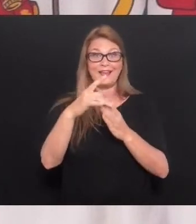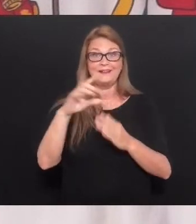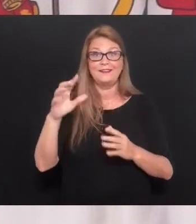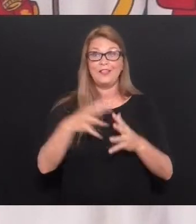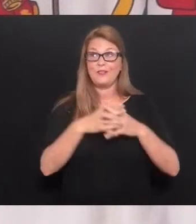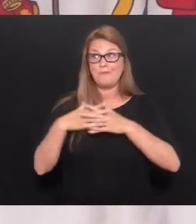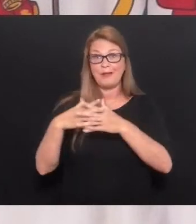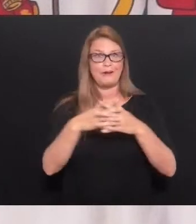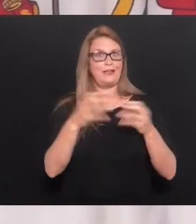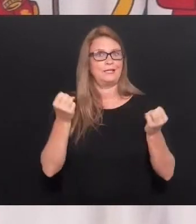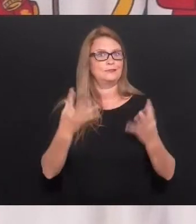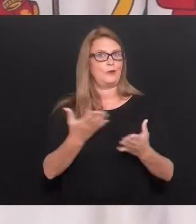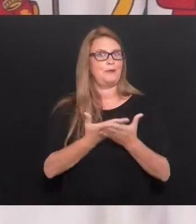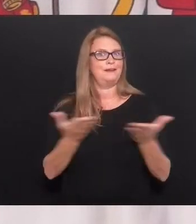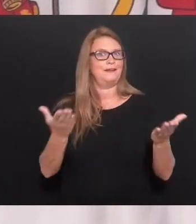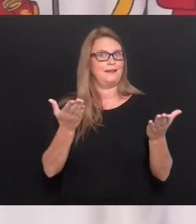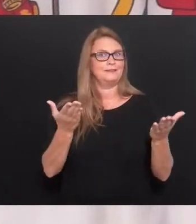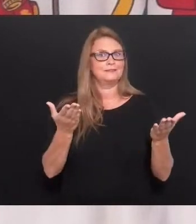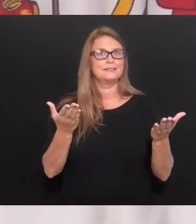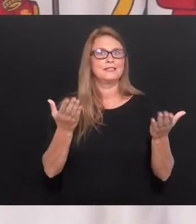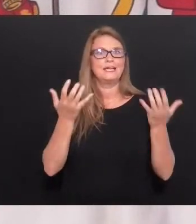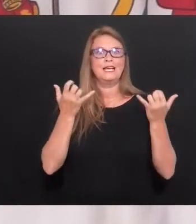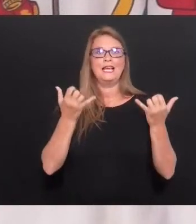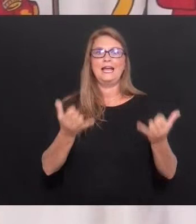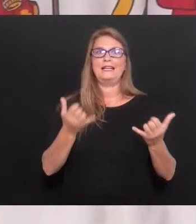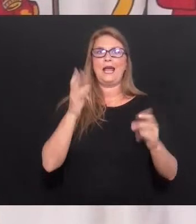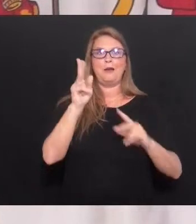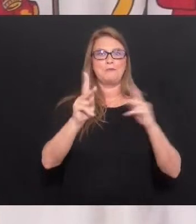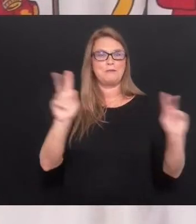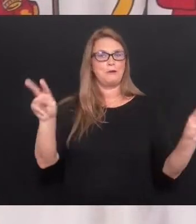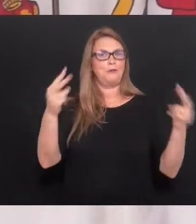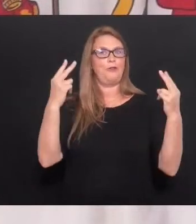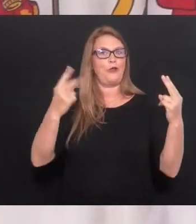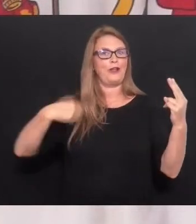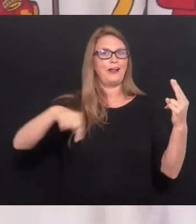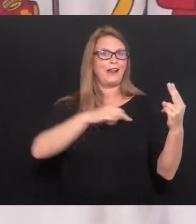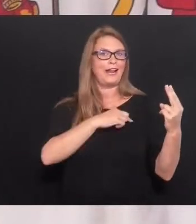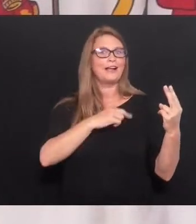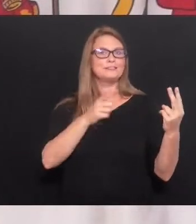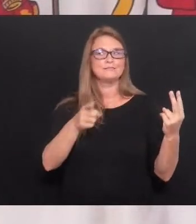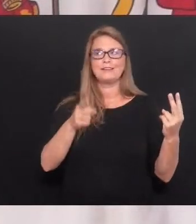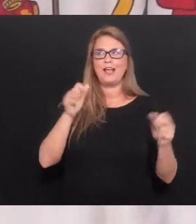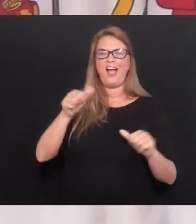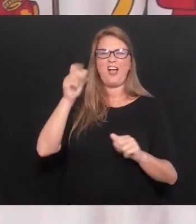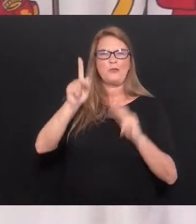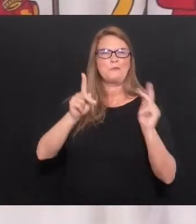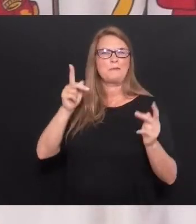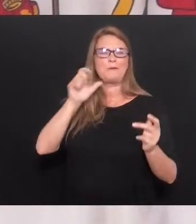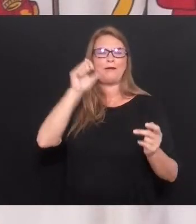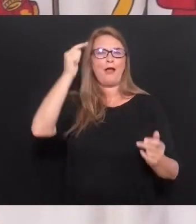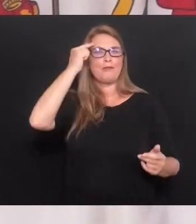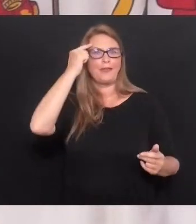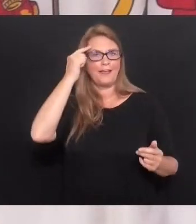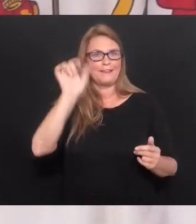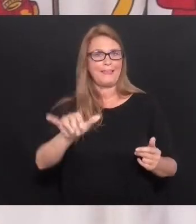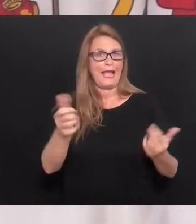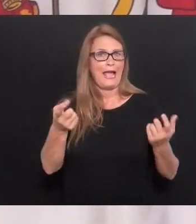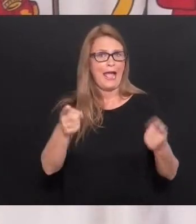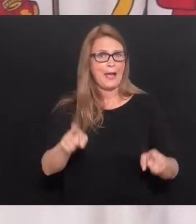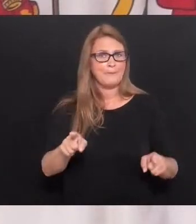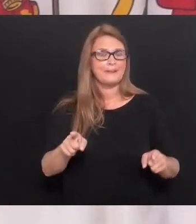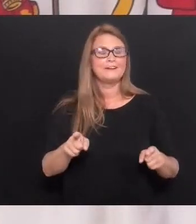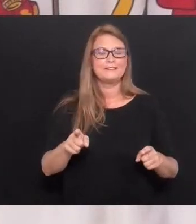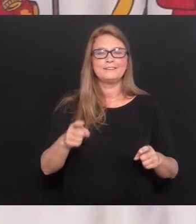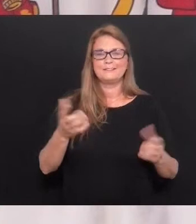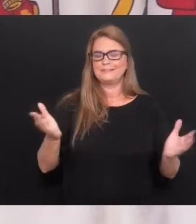And you have become the diamond in the rough that everybody missed. And as we ran out and we did it in